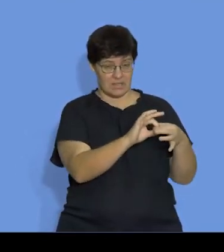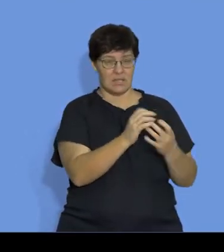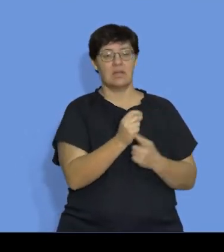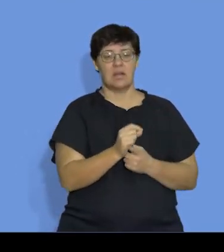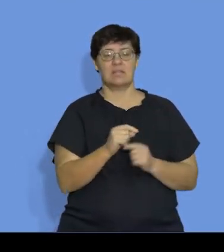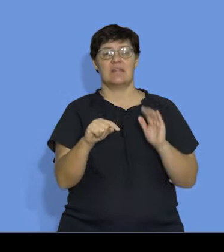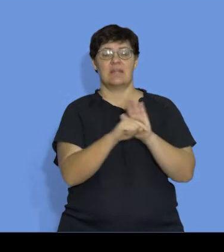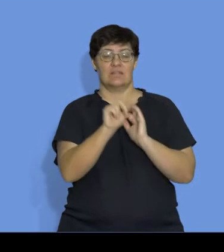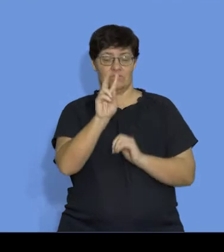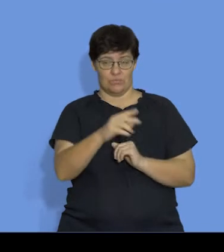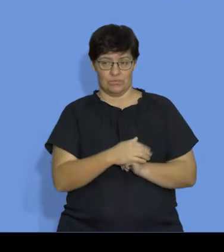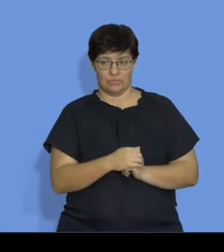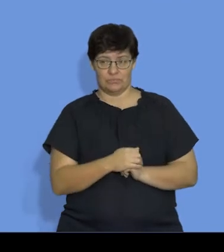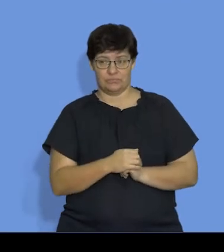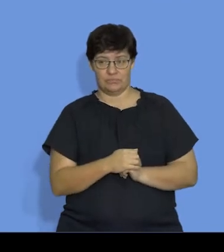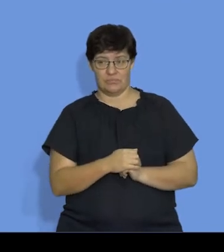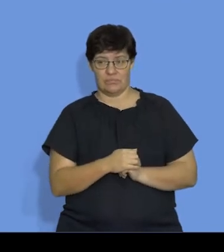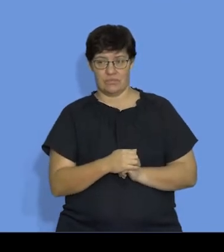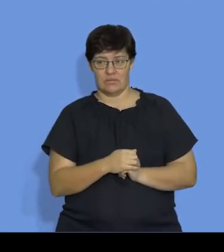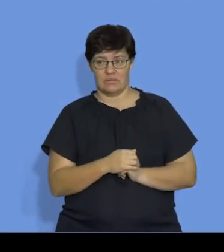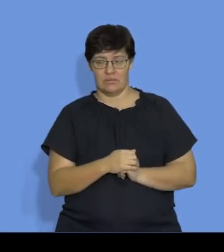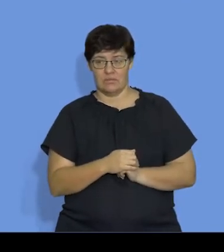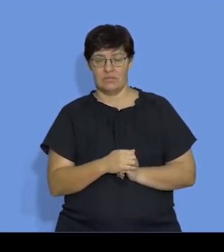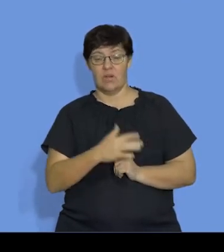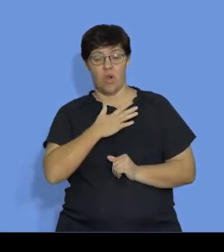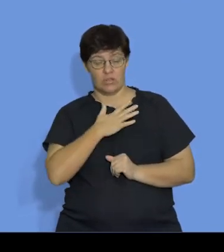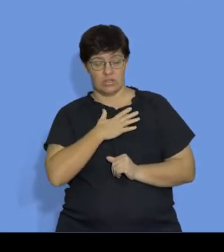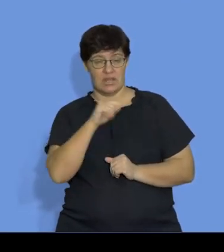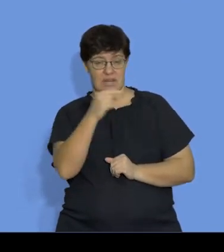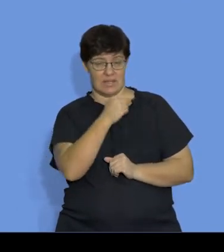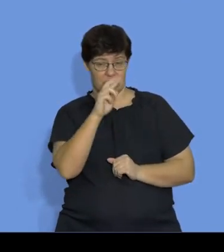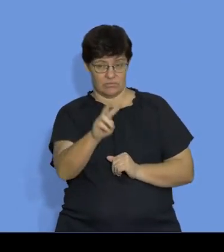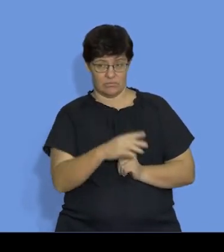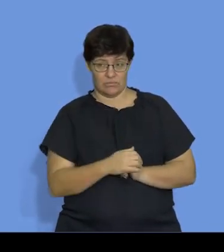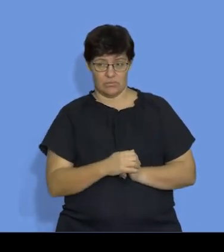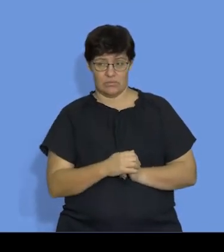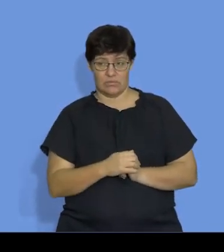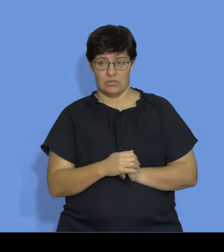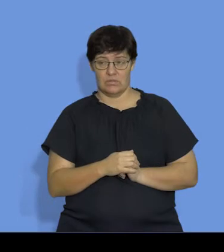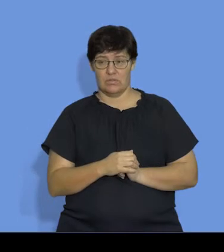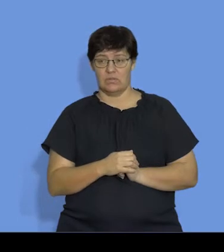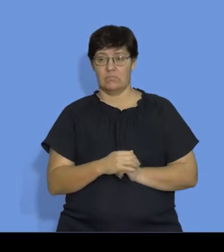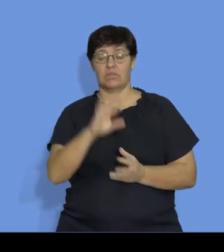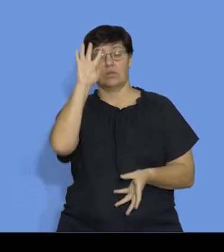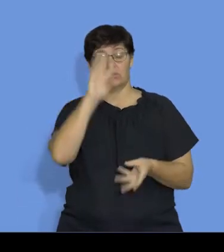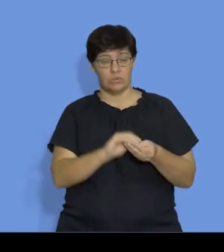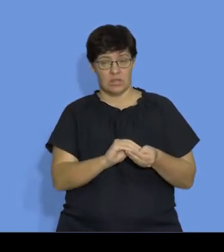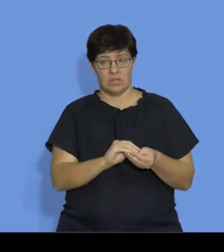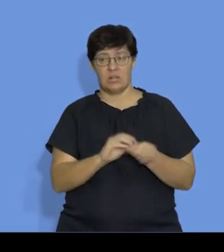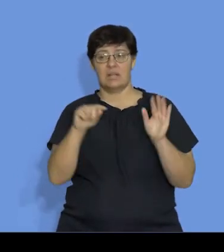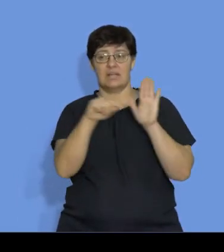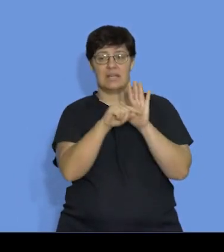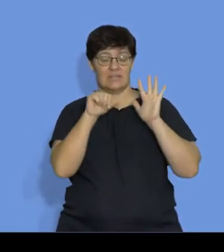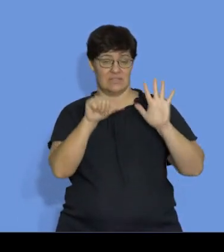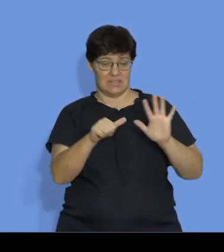is -2, right? So here oxygen is -2, right? But the total is -6